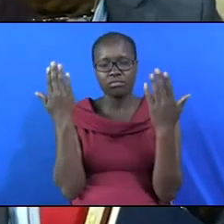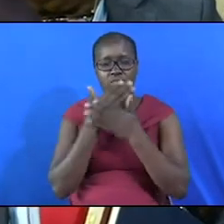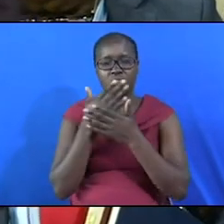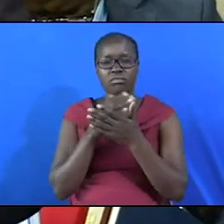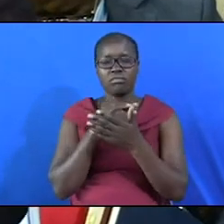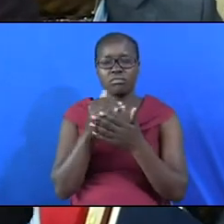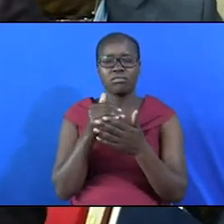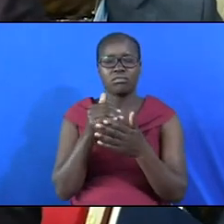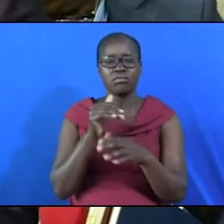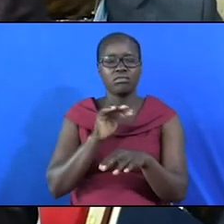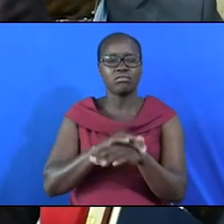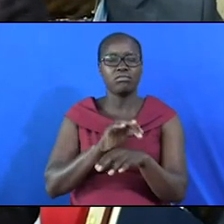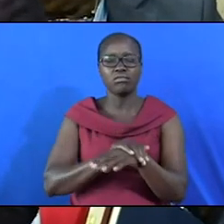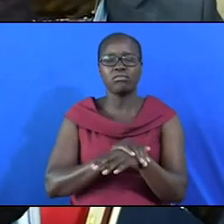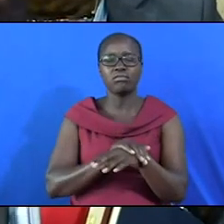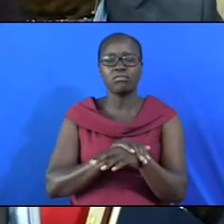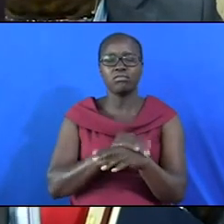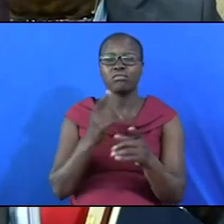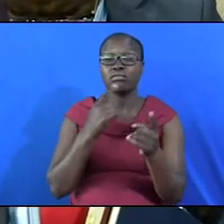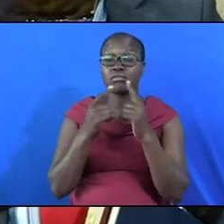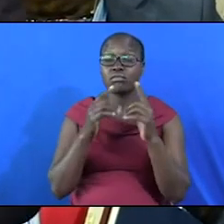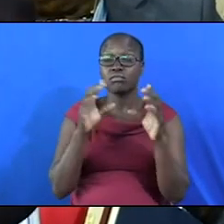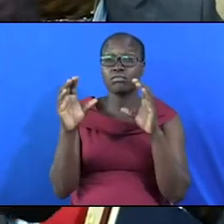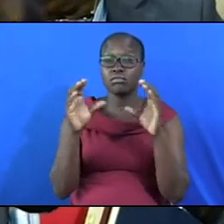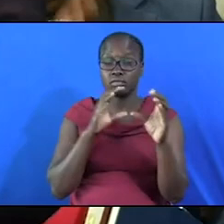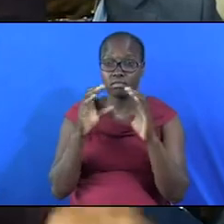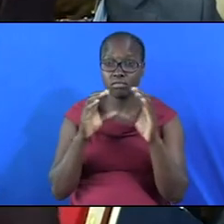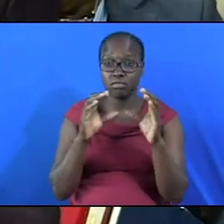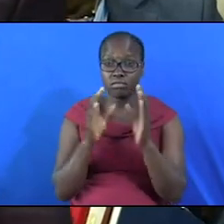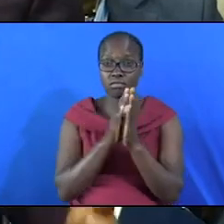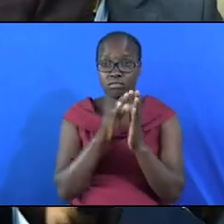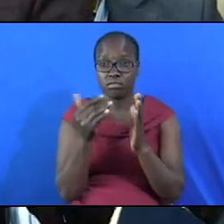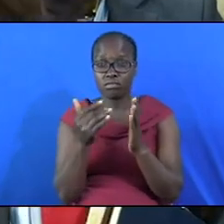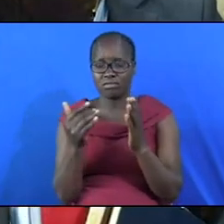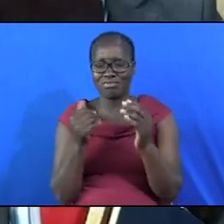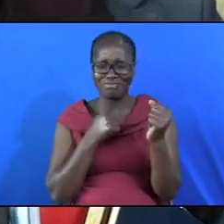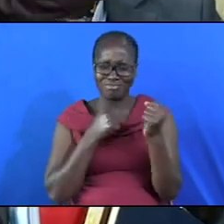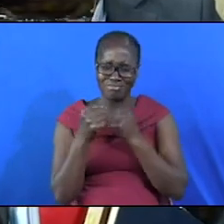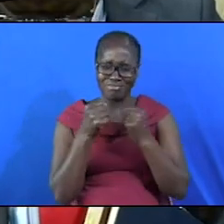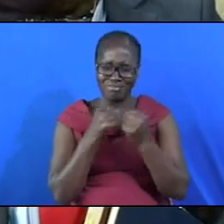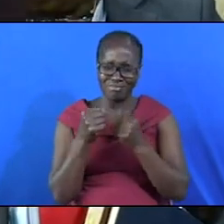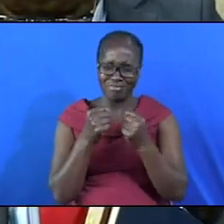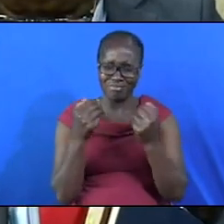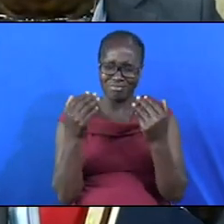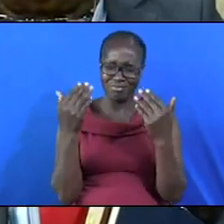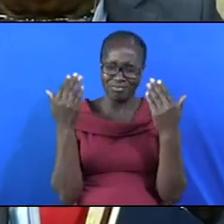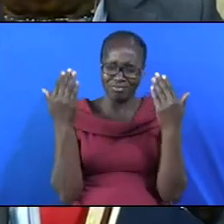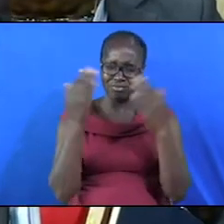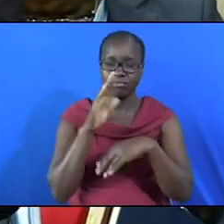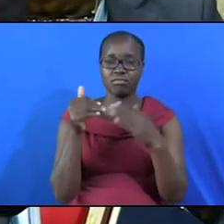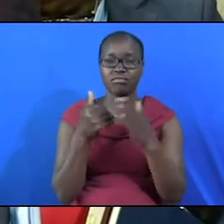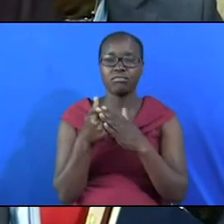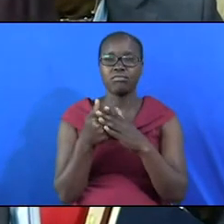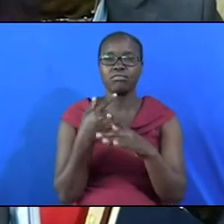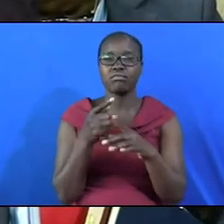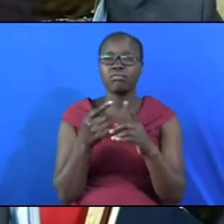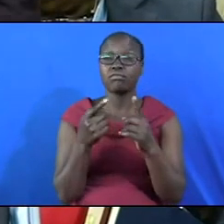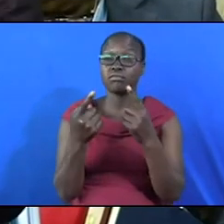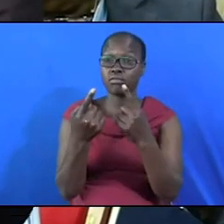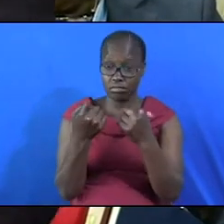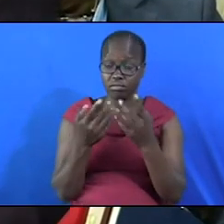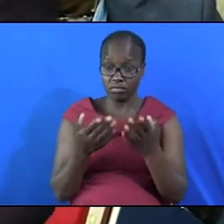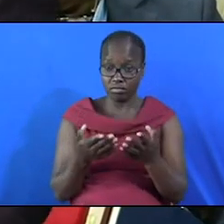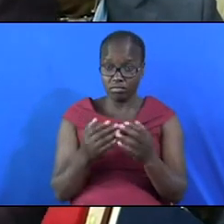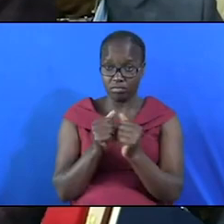not in good terms with one another. They fought one another throughout the night. They came to this church with one hope that, Lord, they want to hear